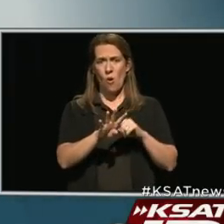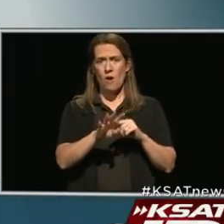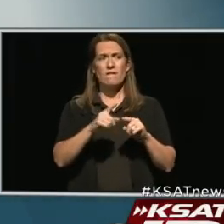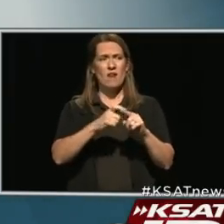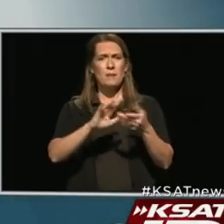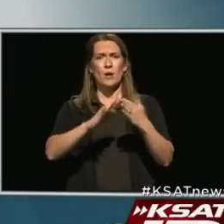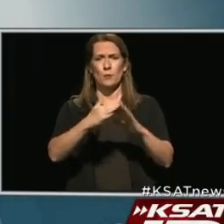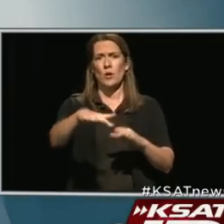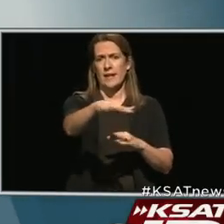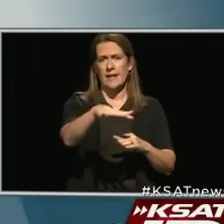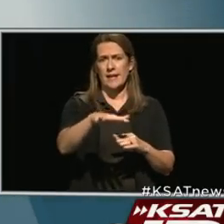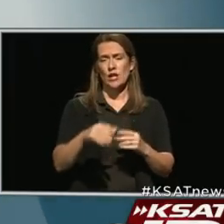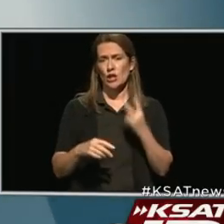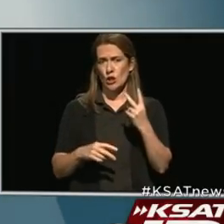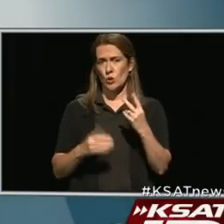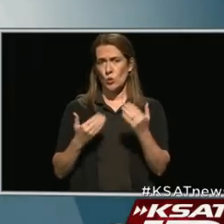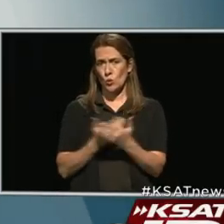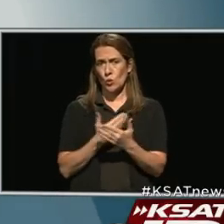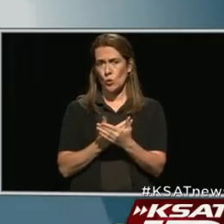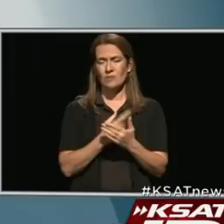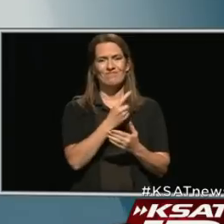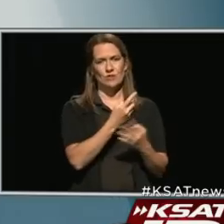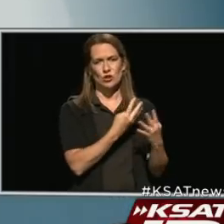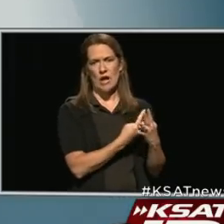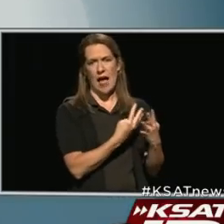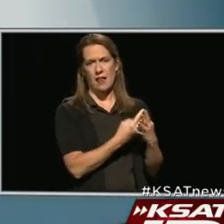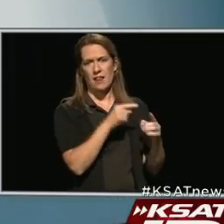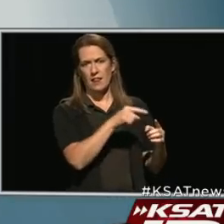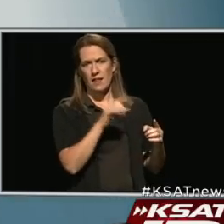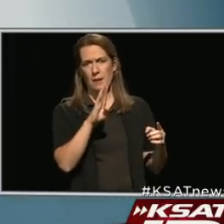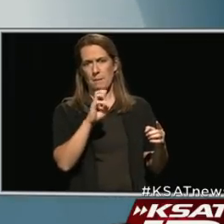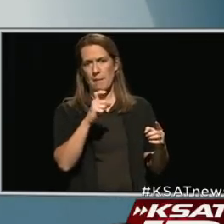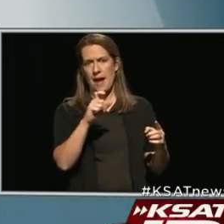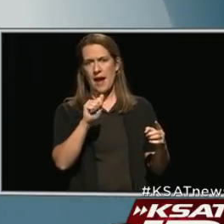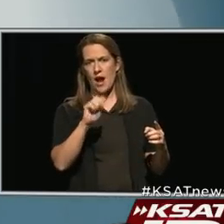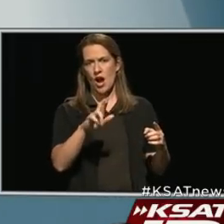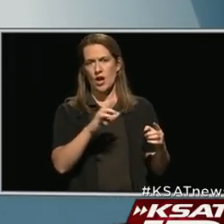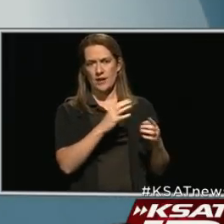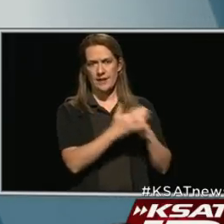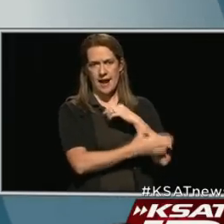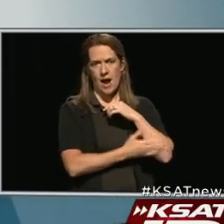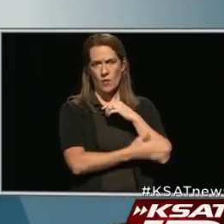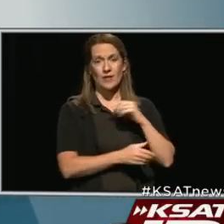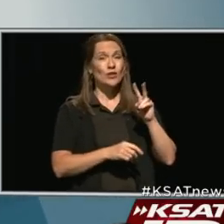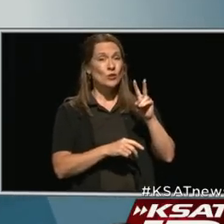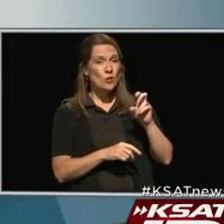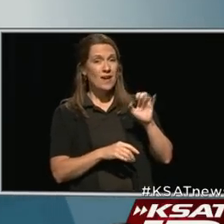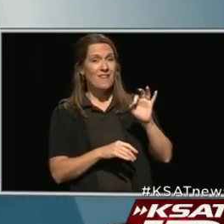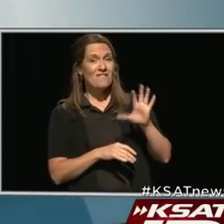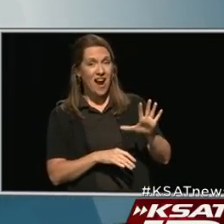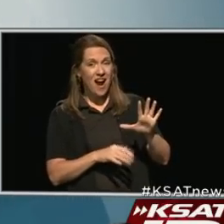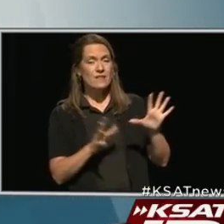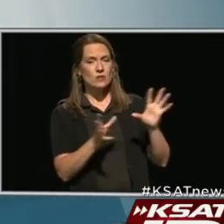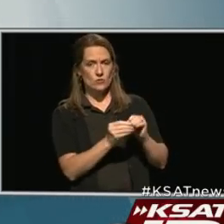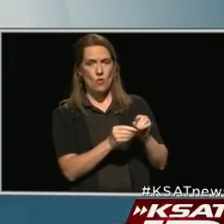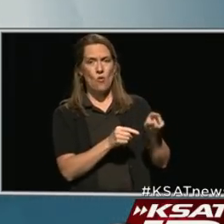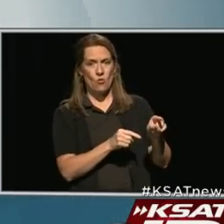community. Two of the new cases are in the Bexar County Jail, where there are now 295 inmates total.